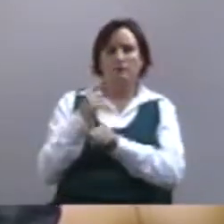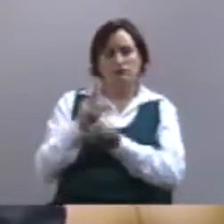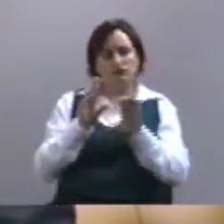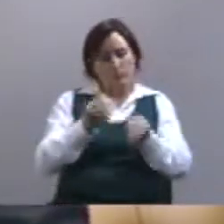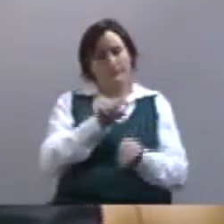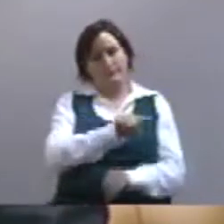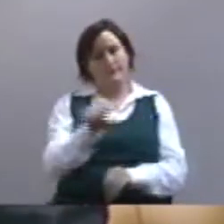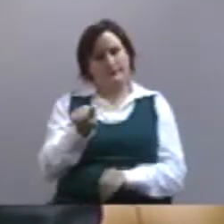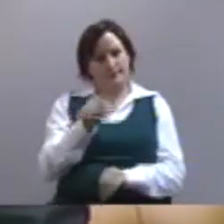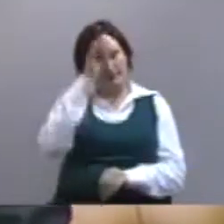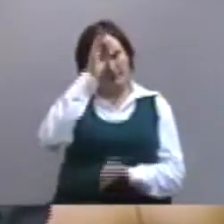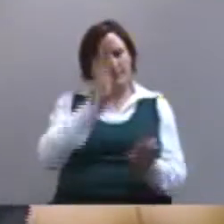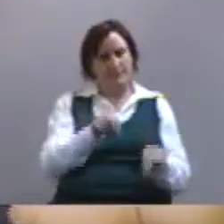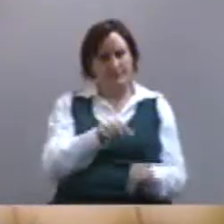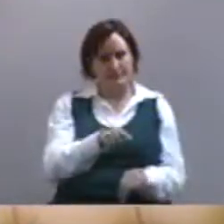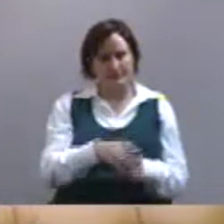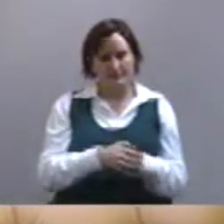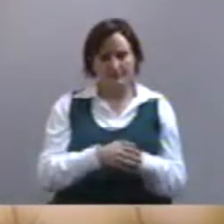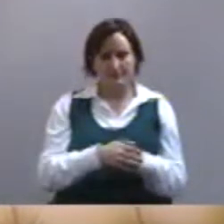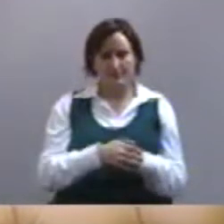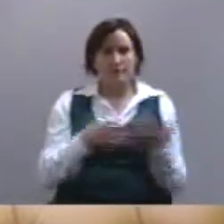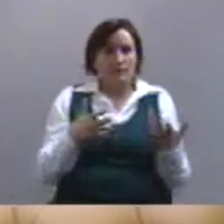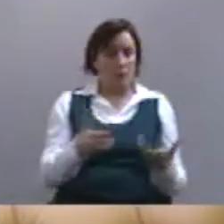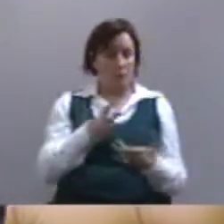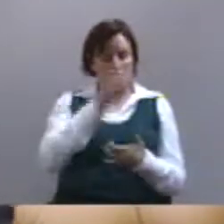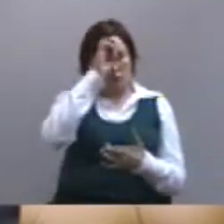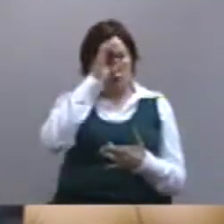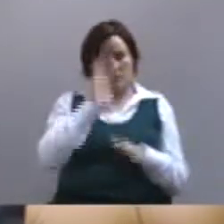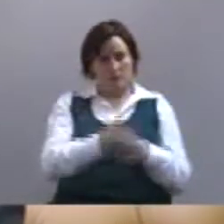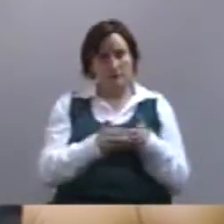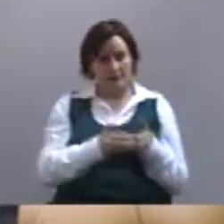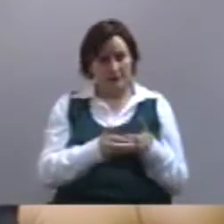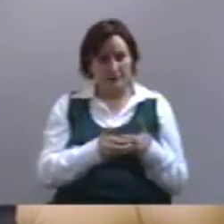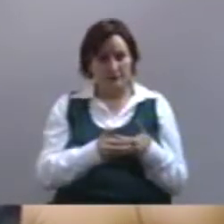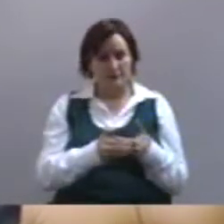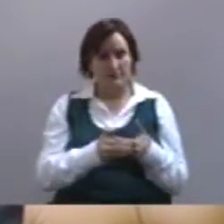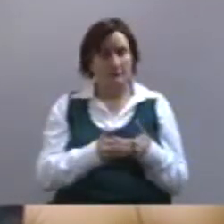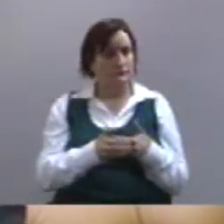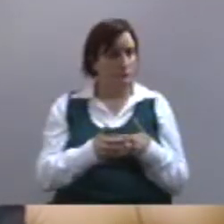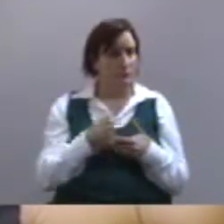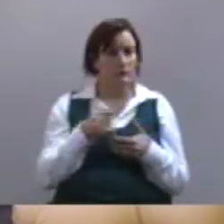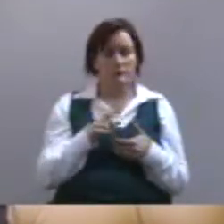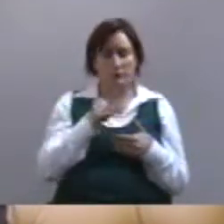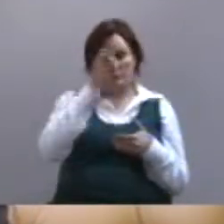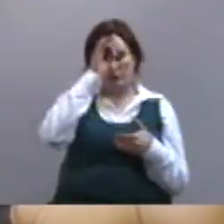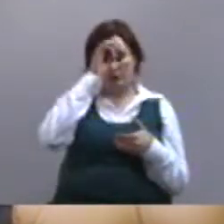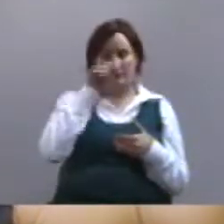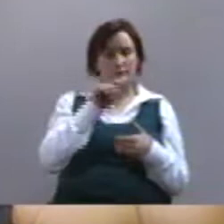Minister ensure that our police are being protected and are not drawn into, in a sense,